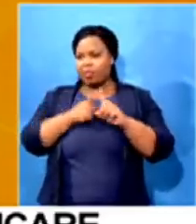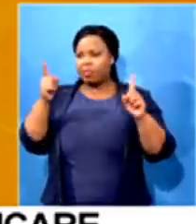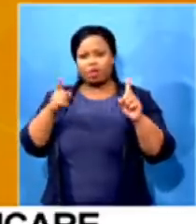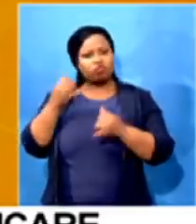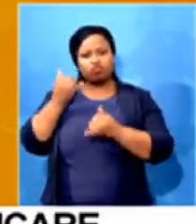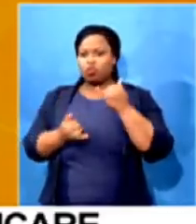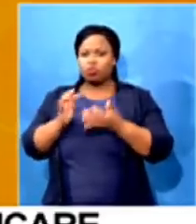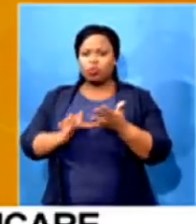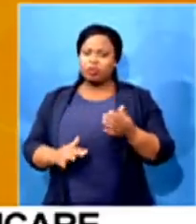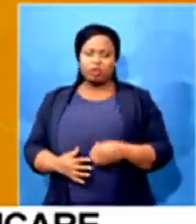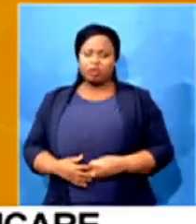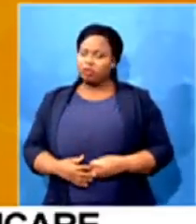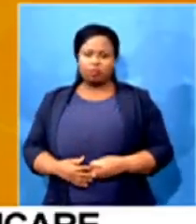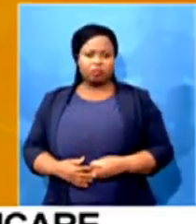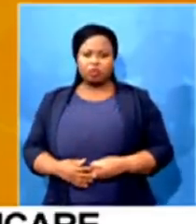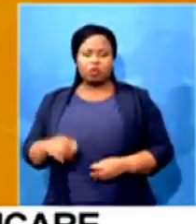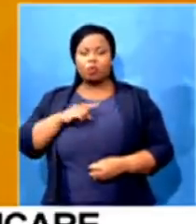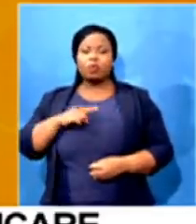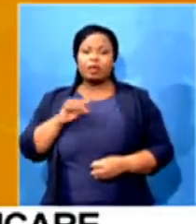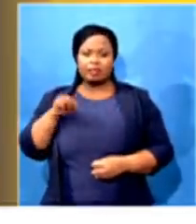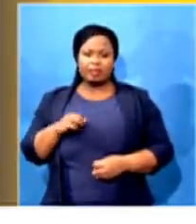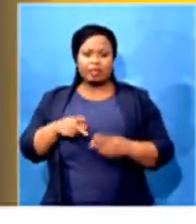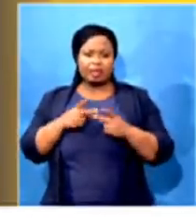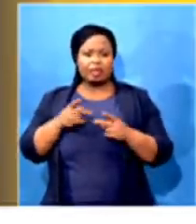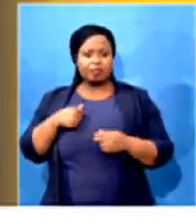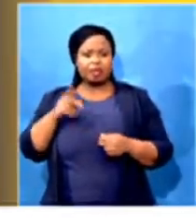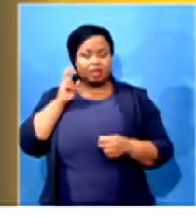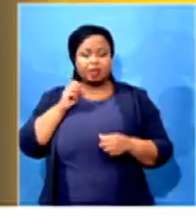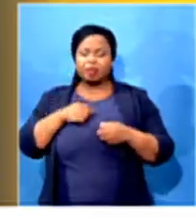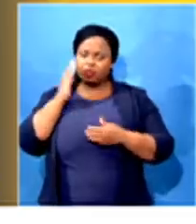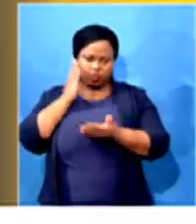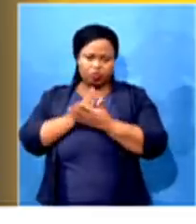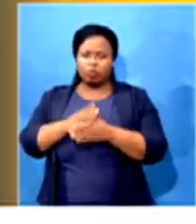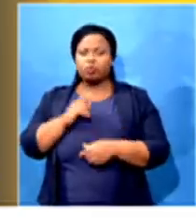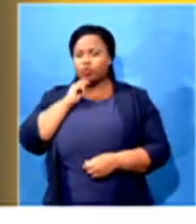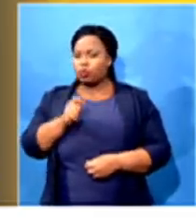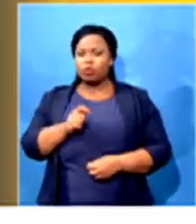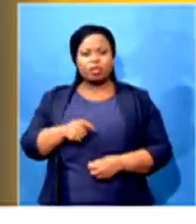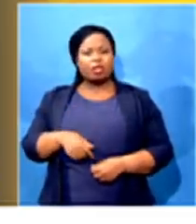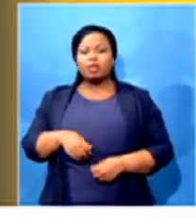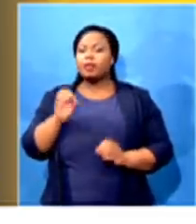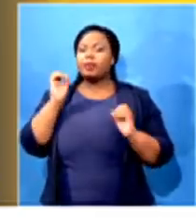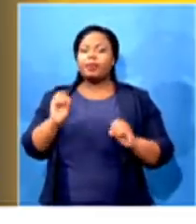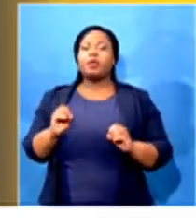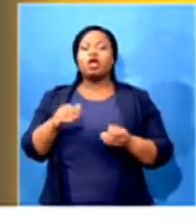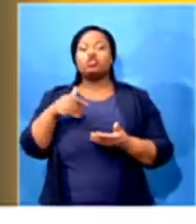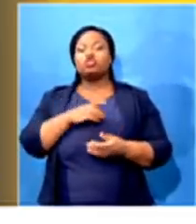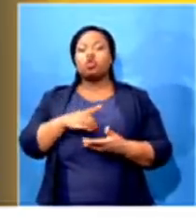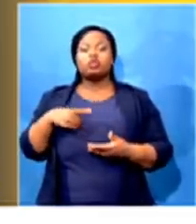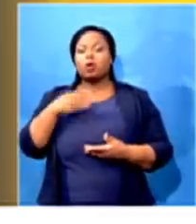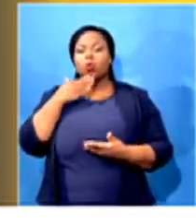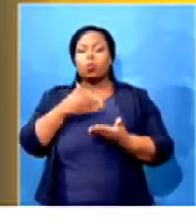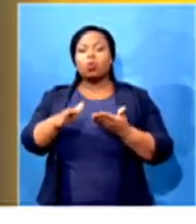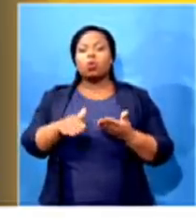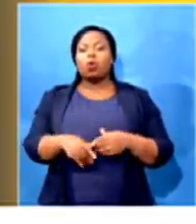there. All right. You know, the comment I can look into it, but I can assure you sitting here that there is absolutely no doctor that's going to